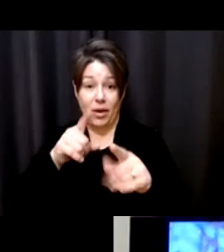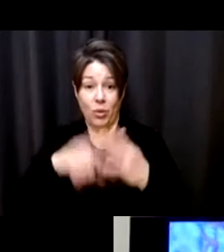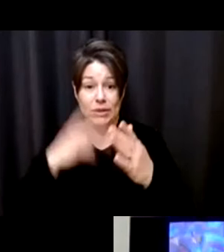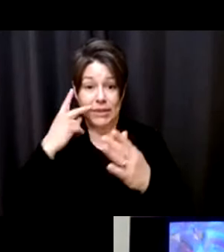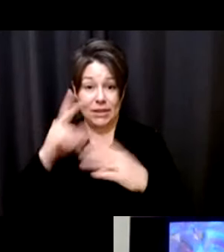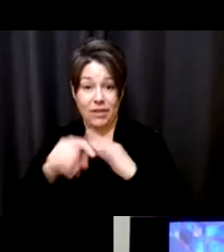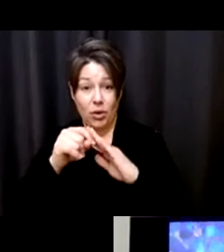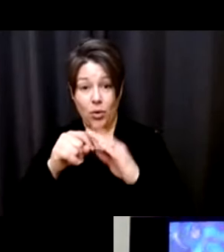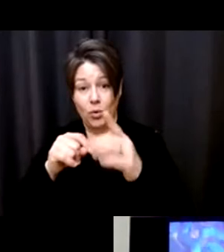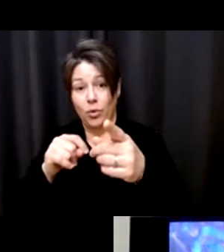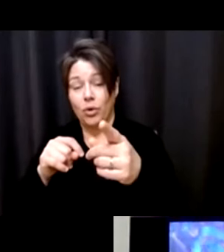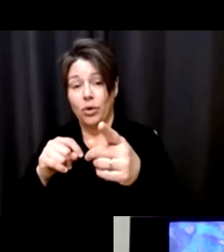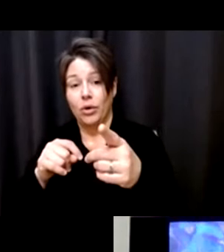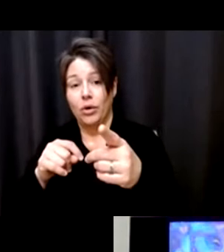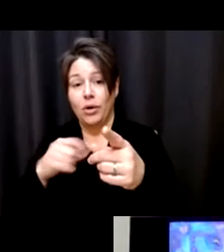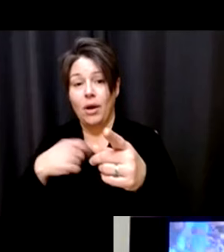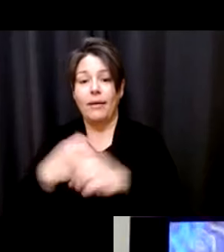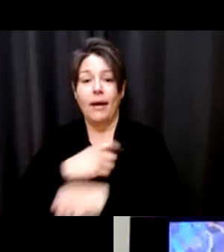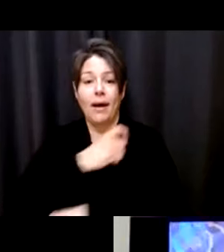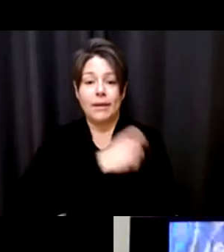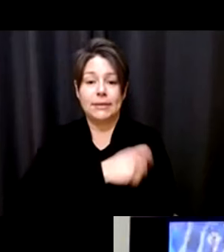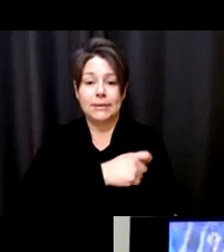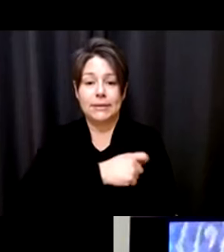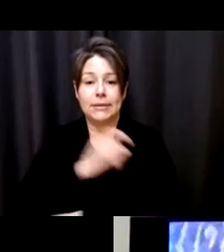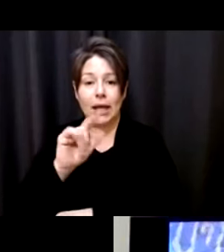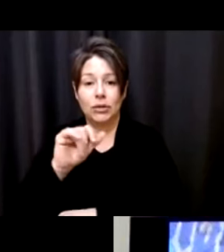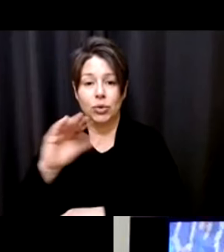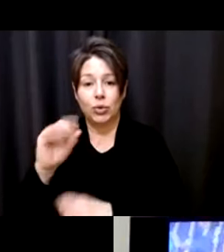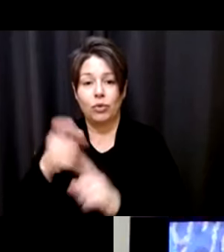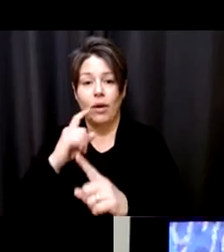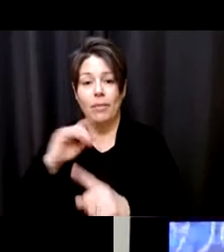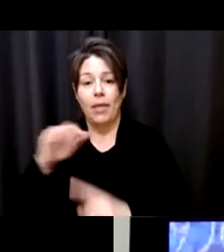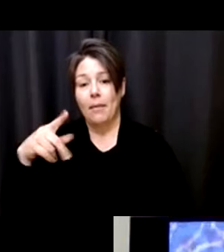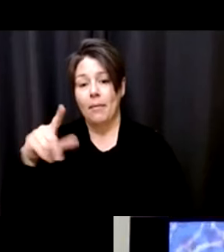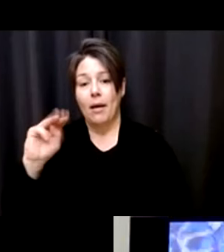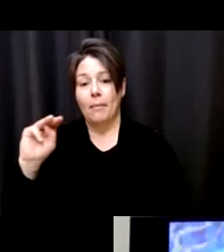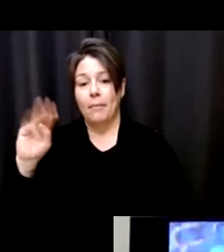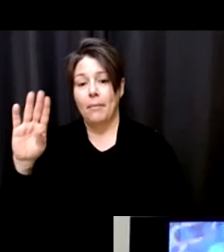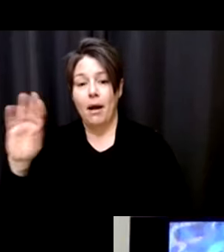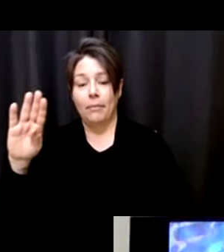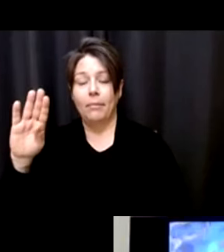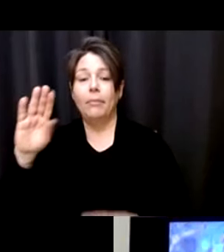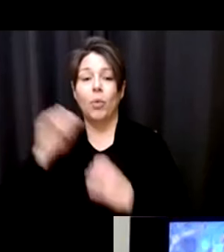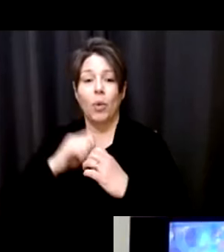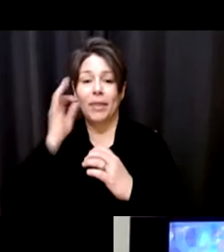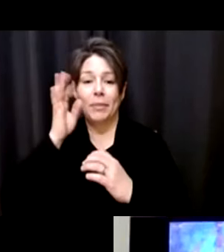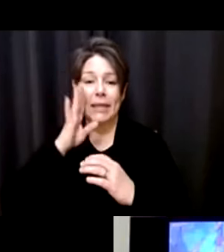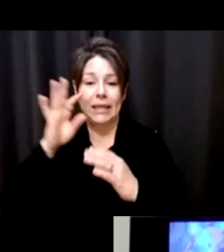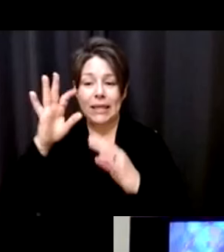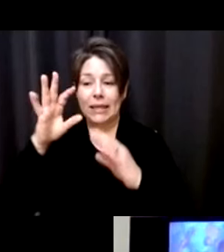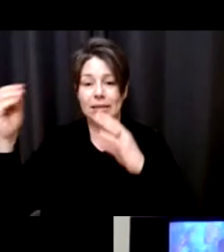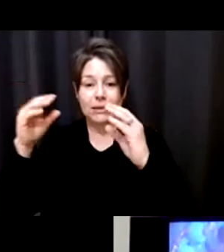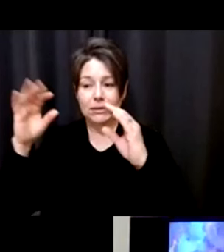video, I got a tattoo of that plumb bob with bees coming off of it at a certain point, you